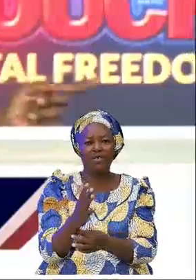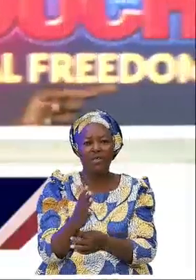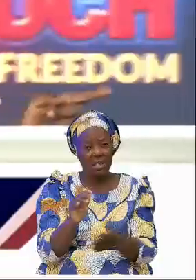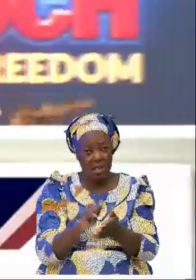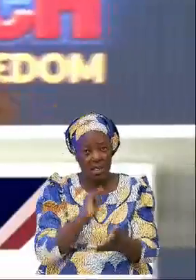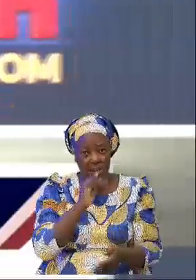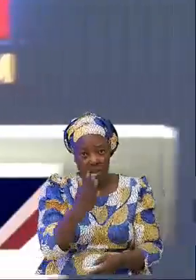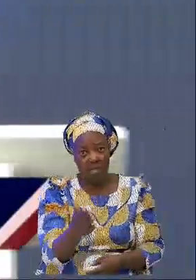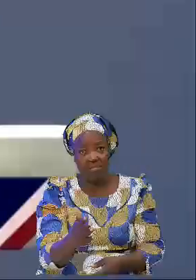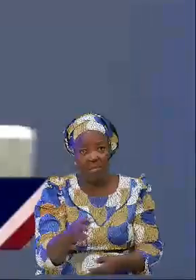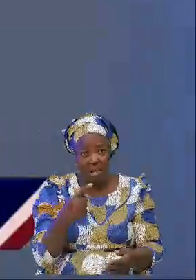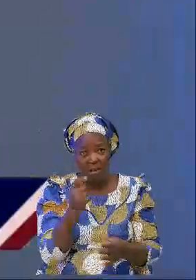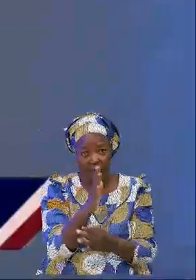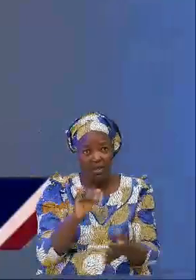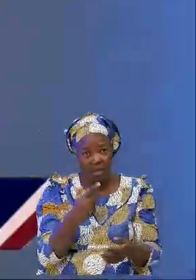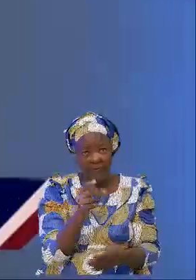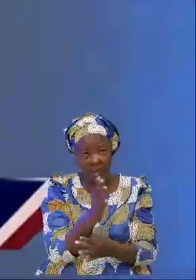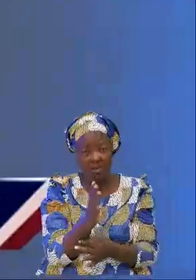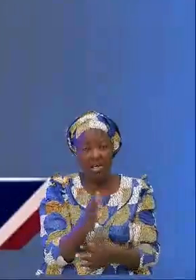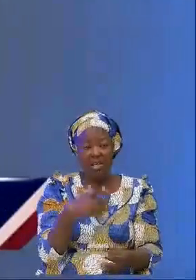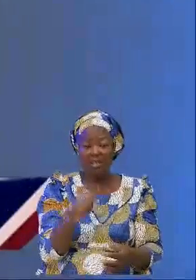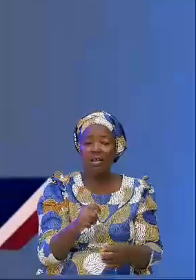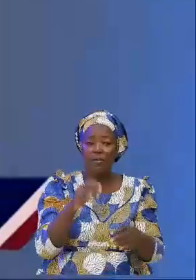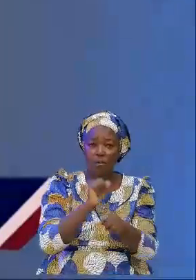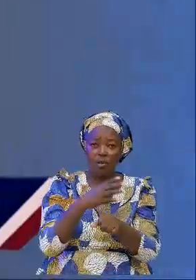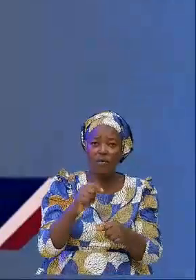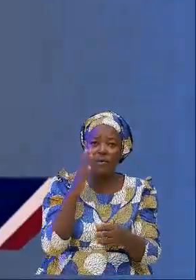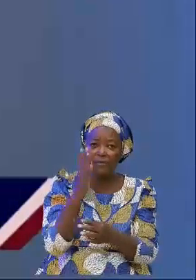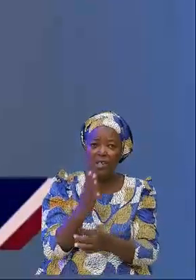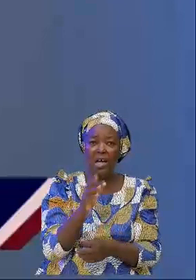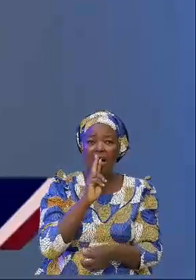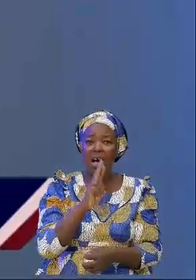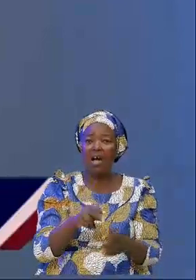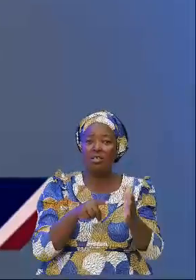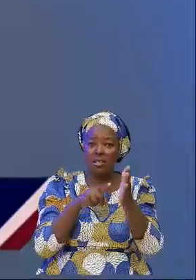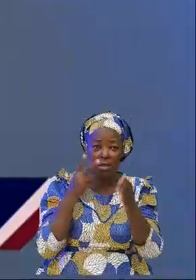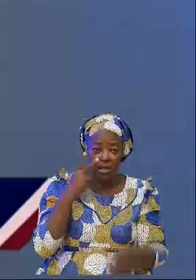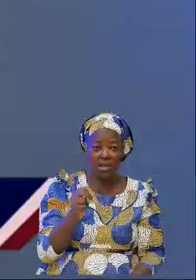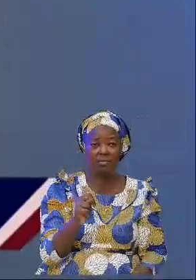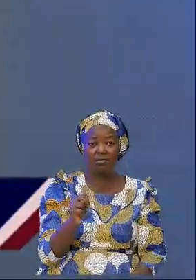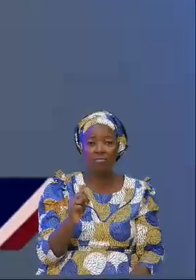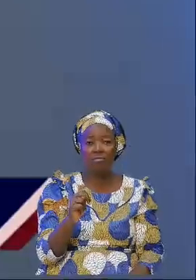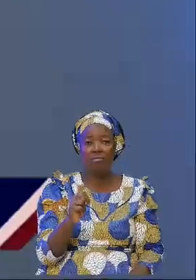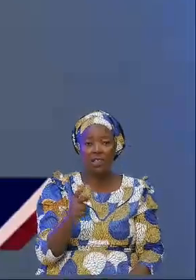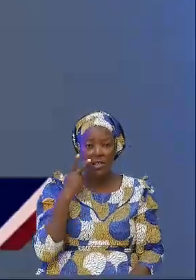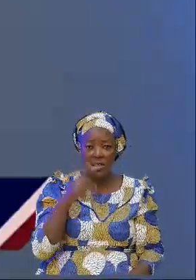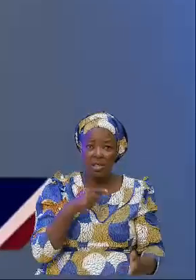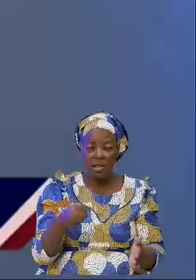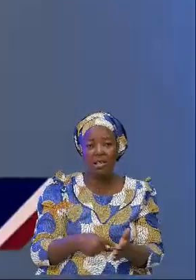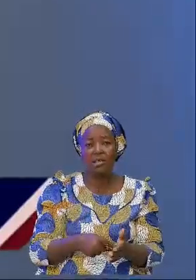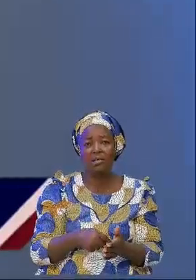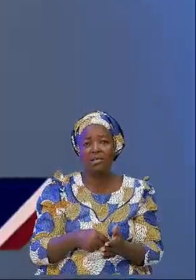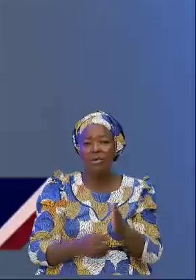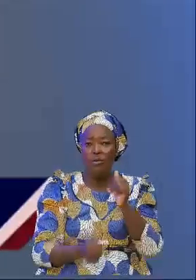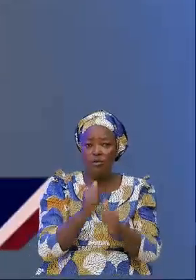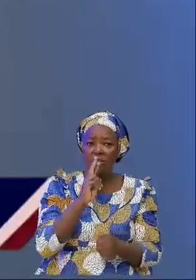Now, the works of the flesh. That's it there. The flesh, the flesh, the flesh. The works of the flesh